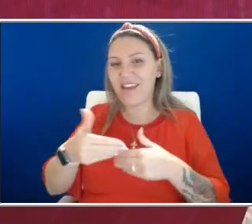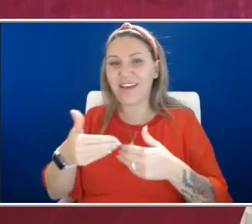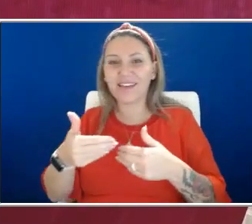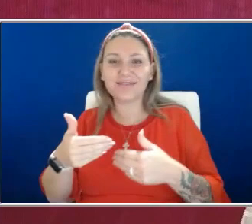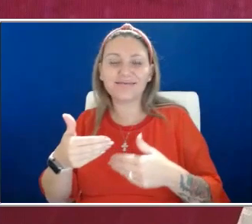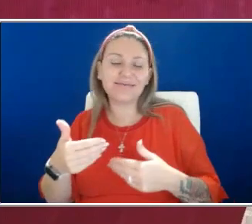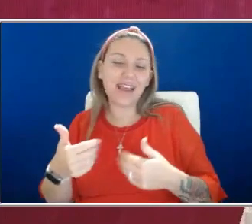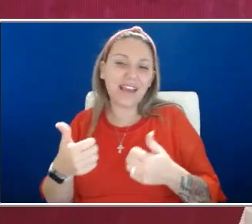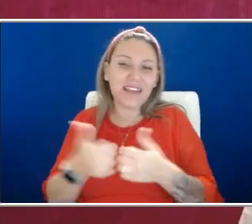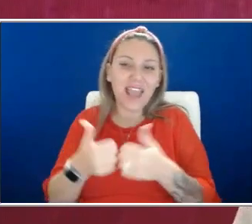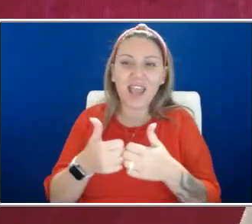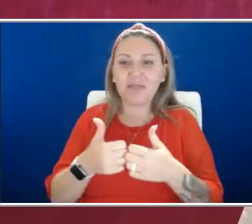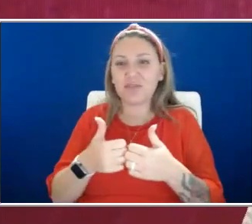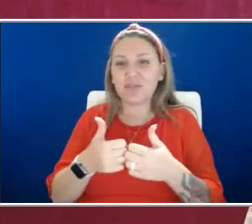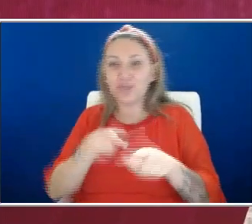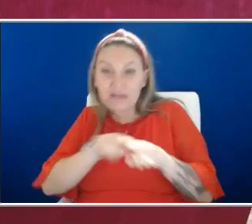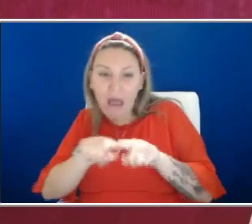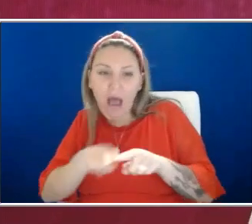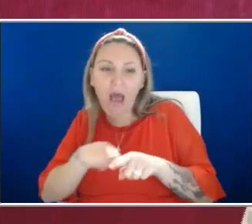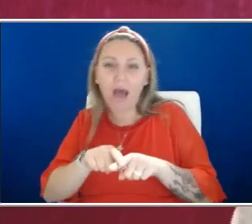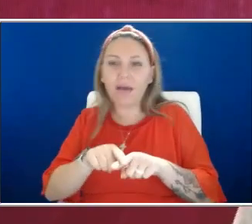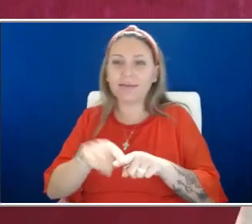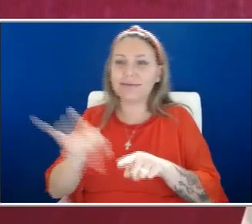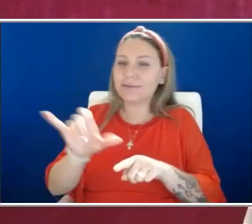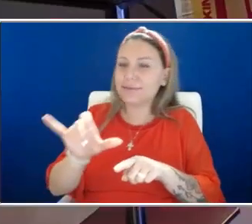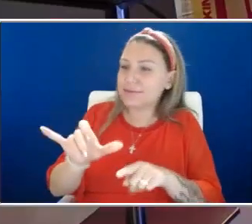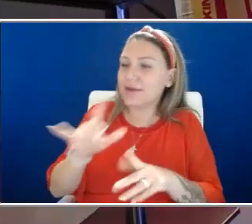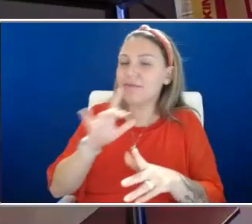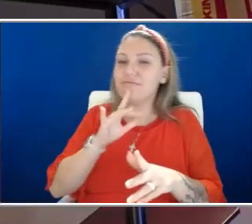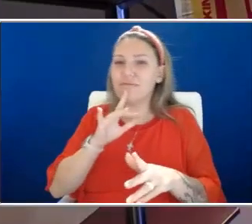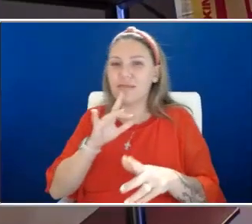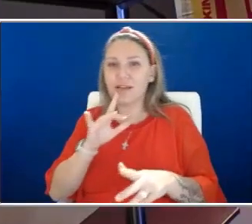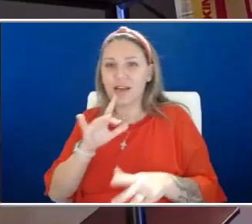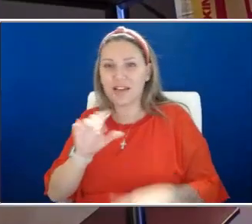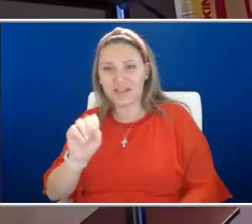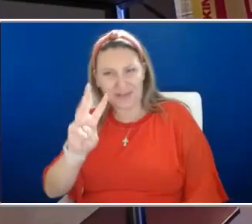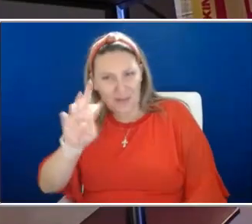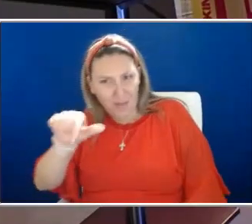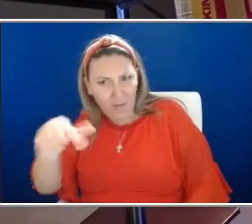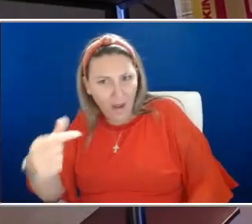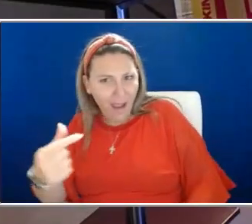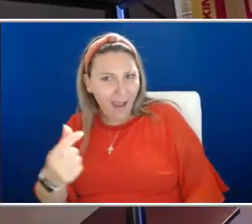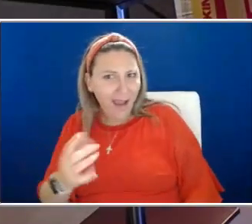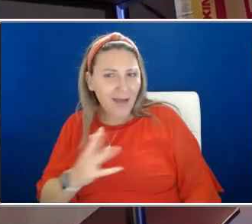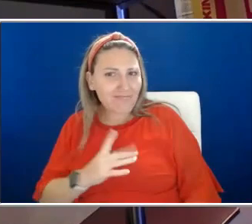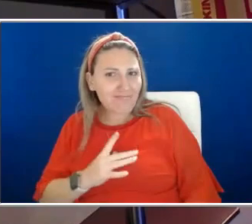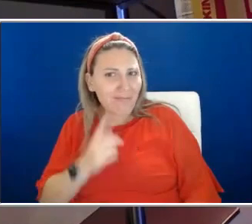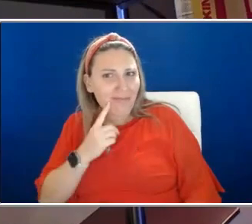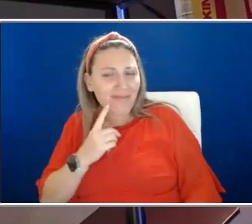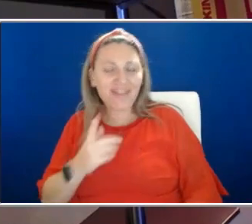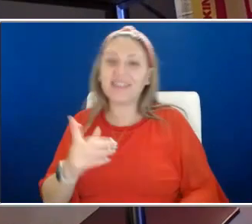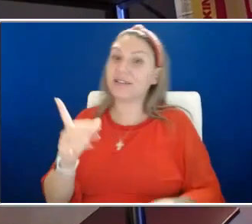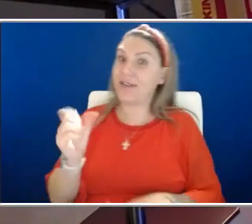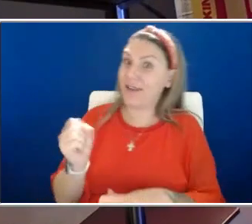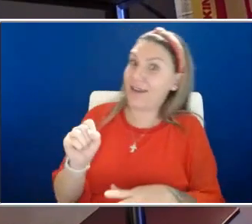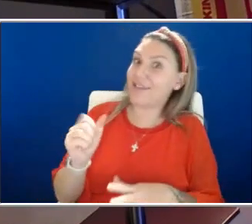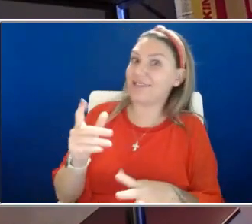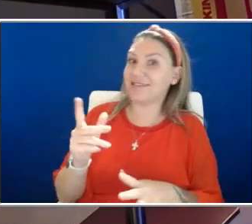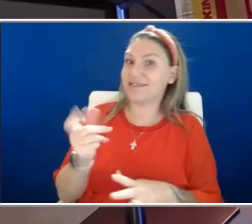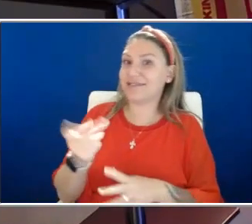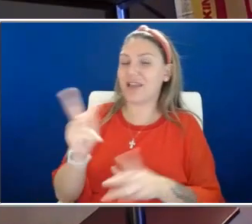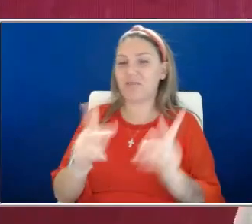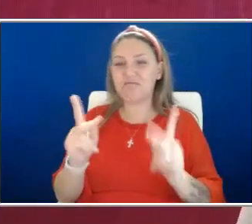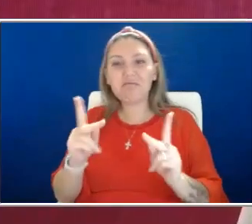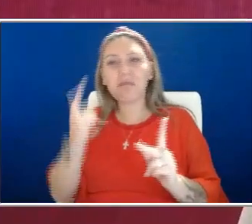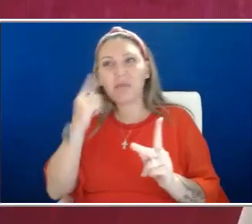and maybe the same colored gloves, whatever it is. Just the same swag. Oh man, just in case. You never know. Some guys think it matters, some guys